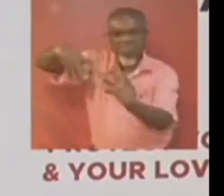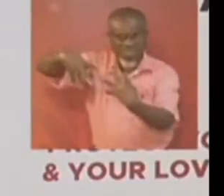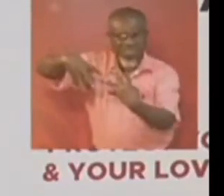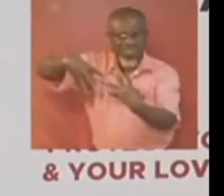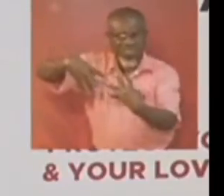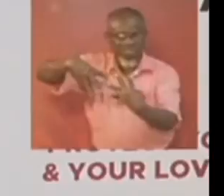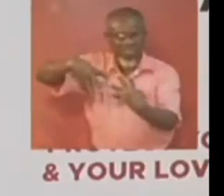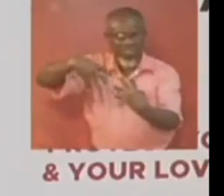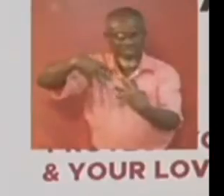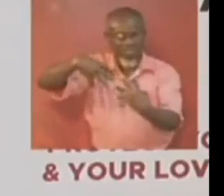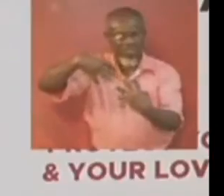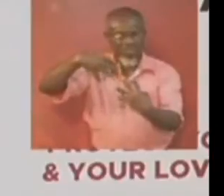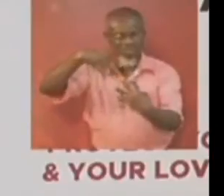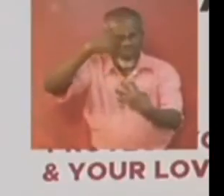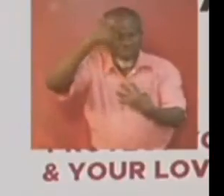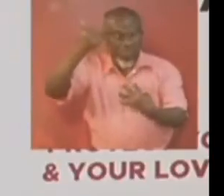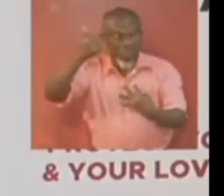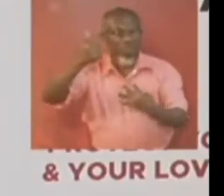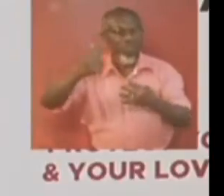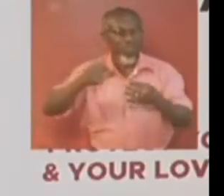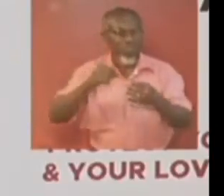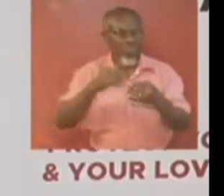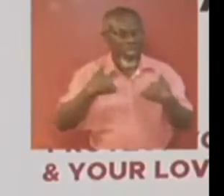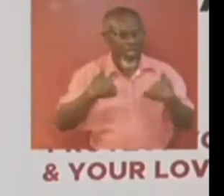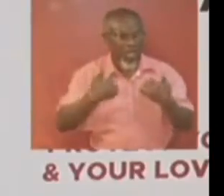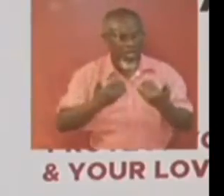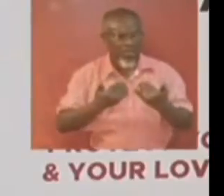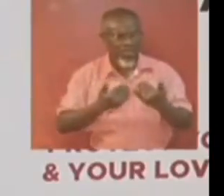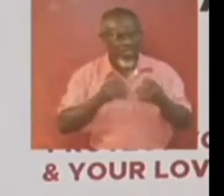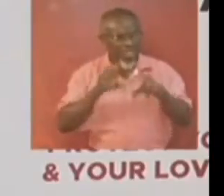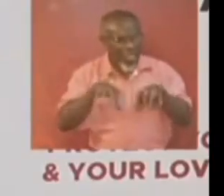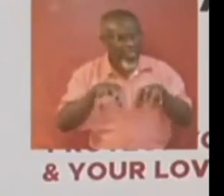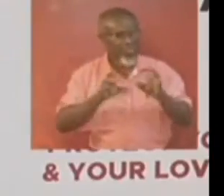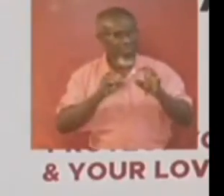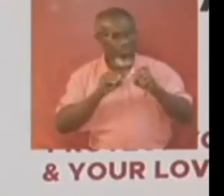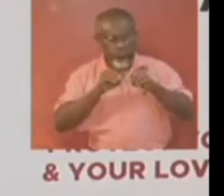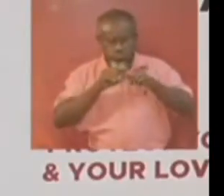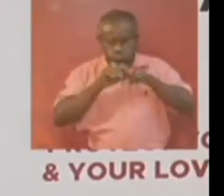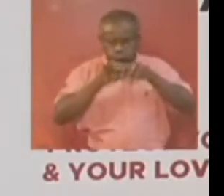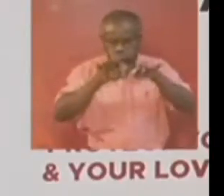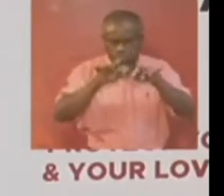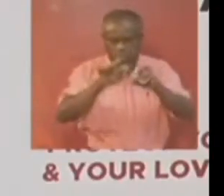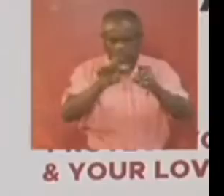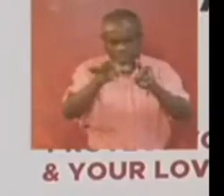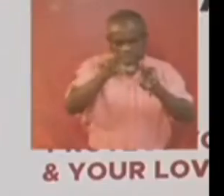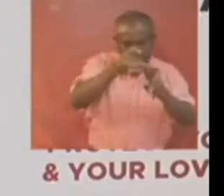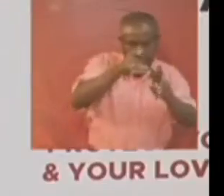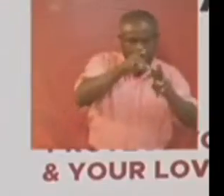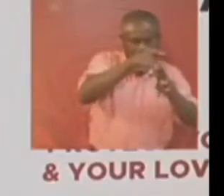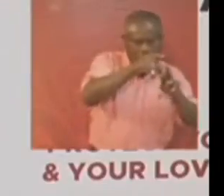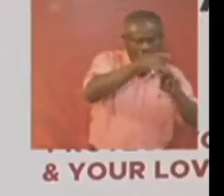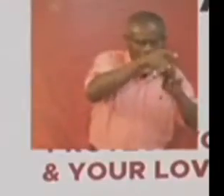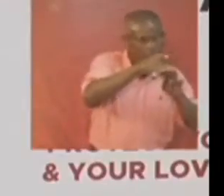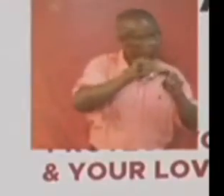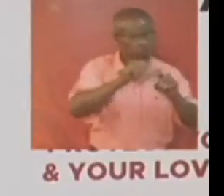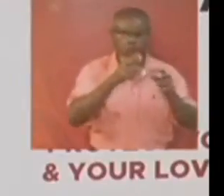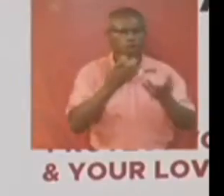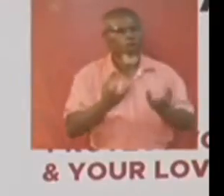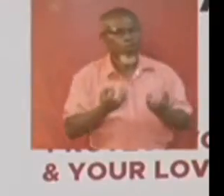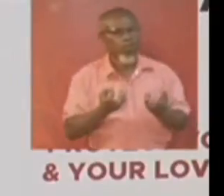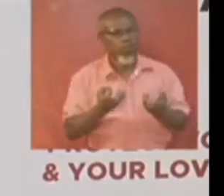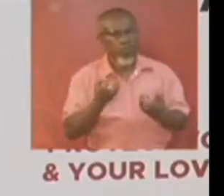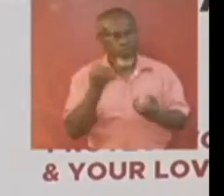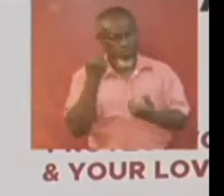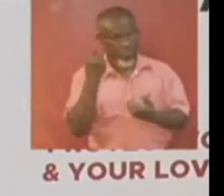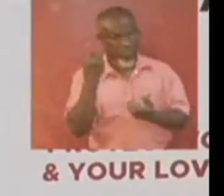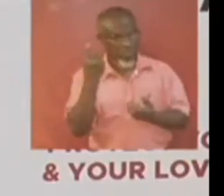infectivity rate of COVID-19. Another benefit of the parallel healthcare system is that it allows for